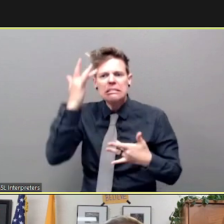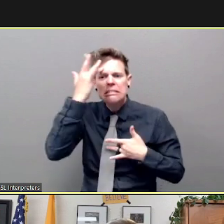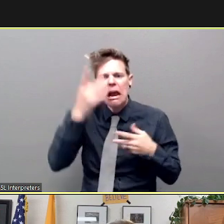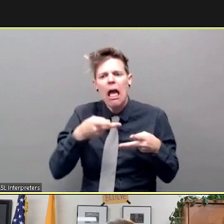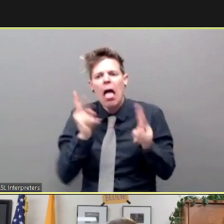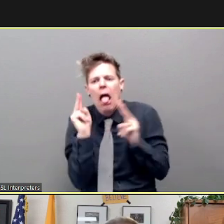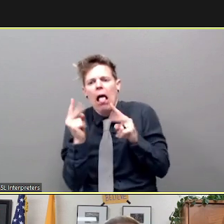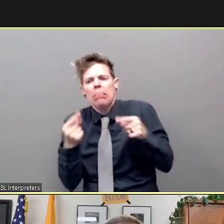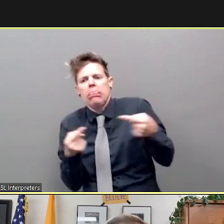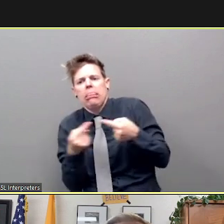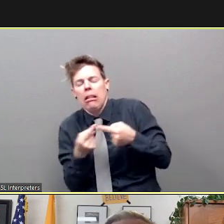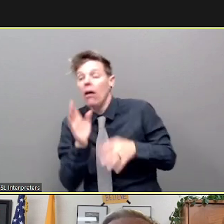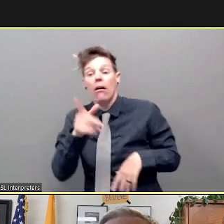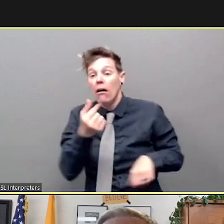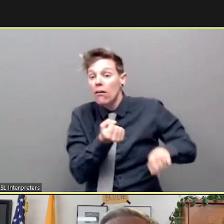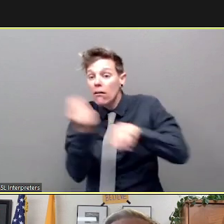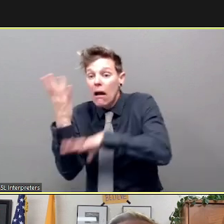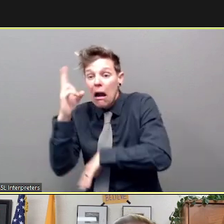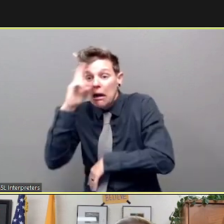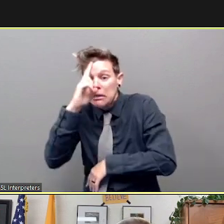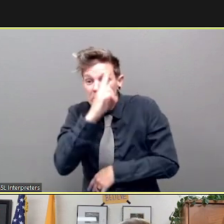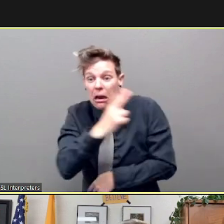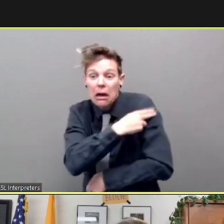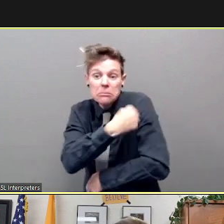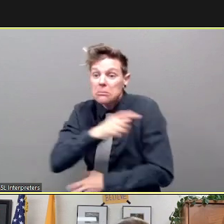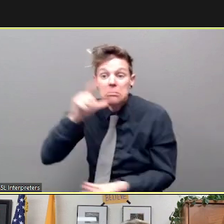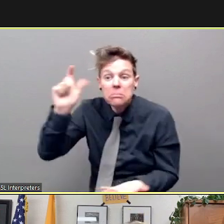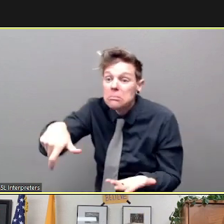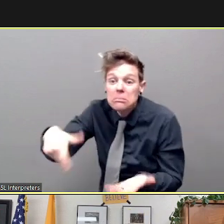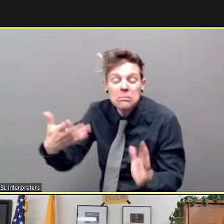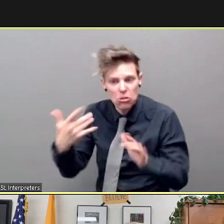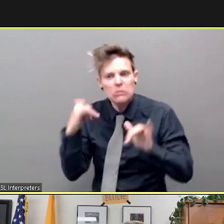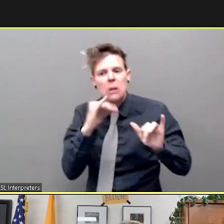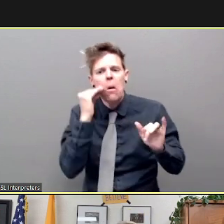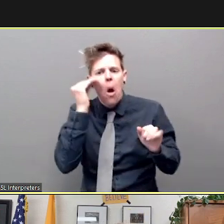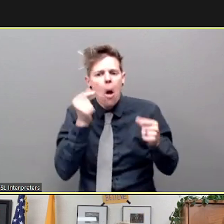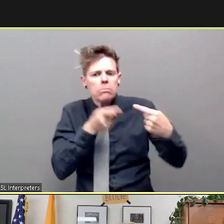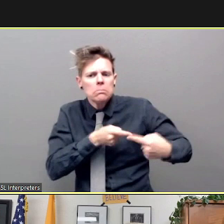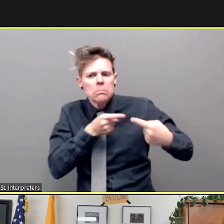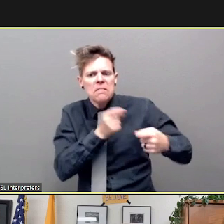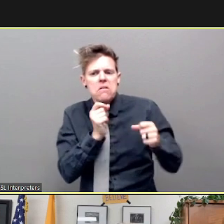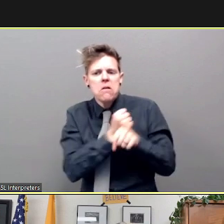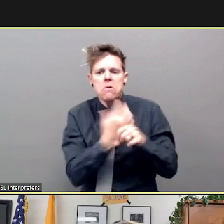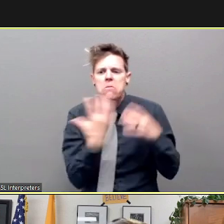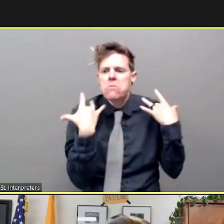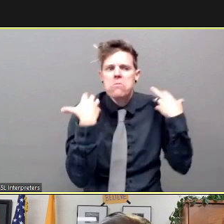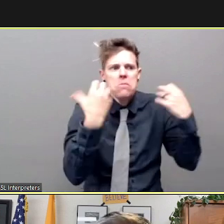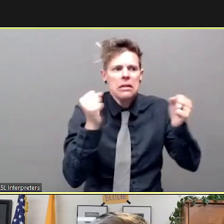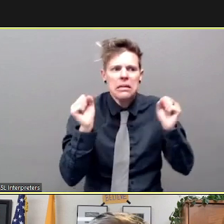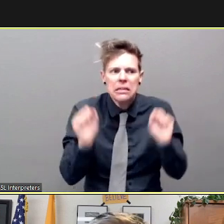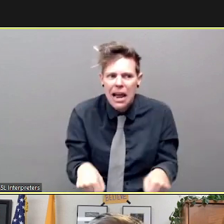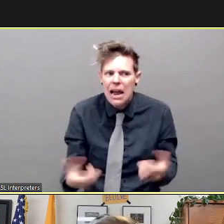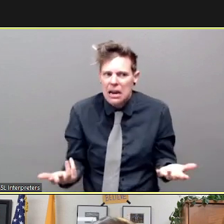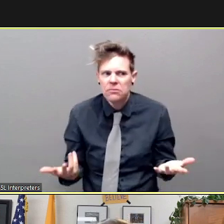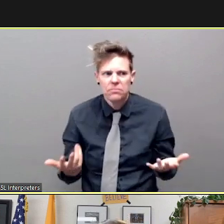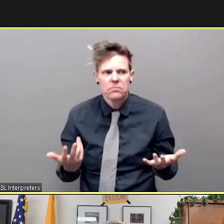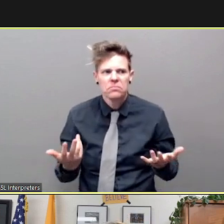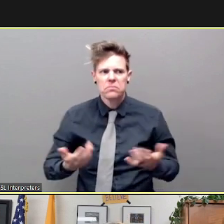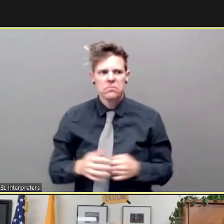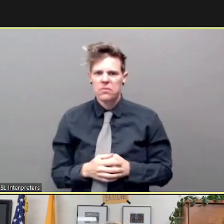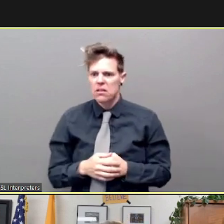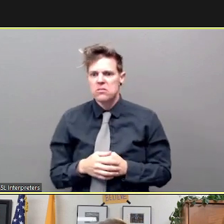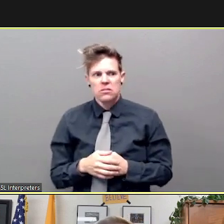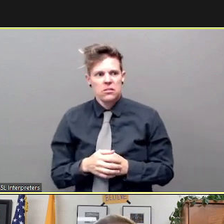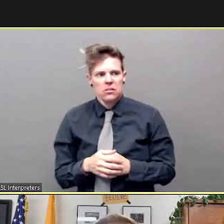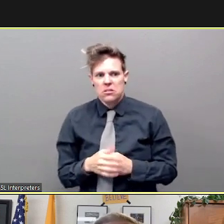COVID are, not as ill. And as we've gone through this recent surge, we've had a lot of people